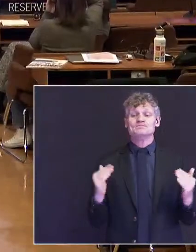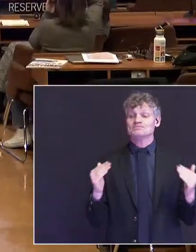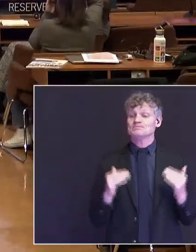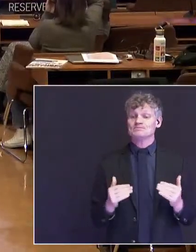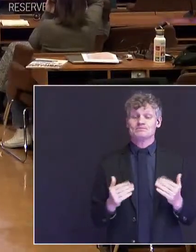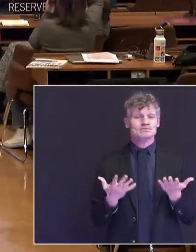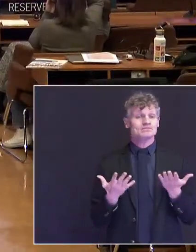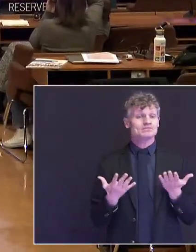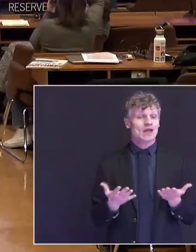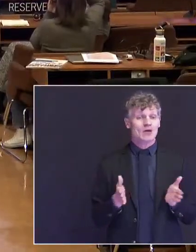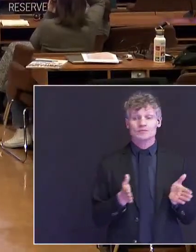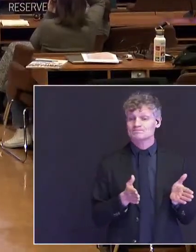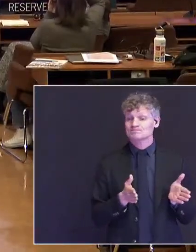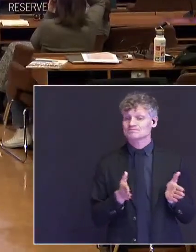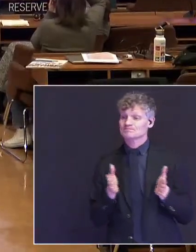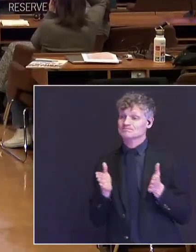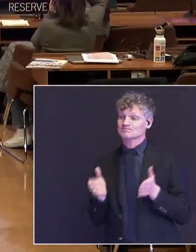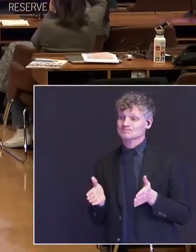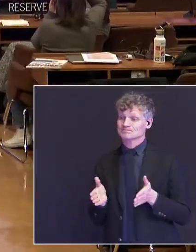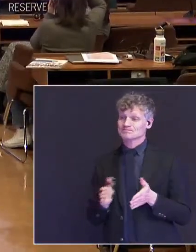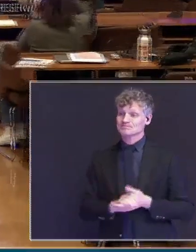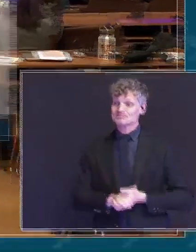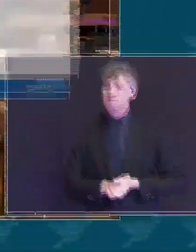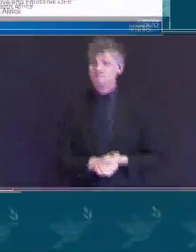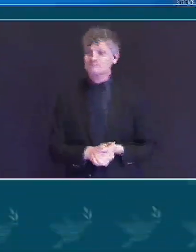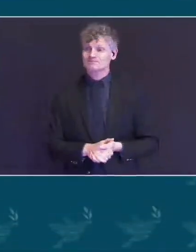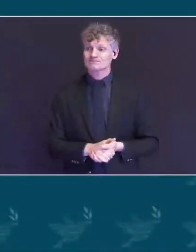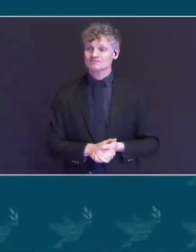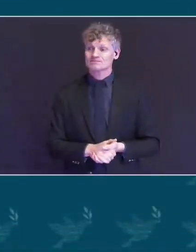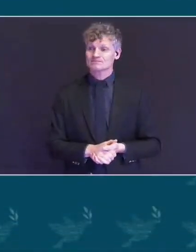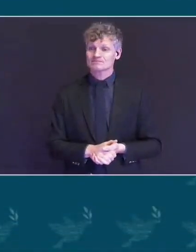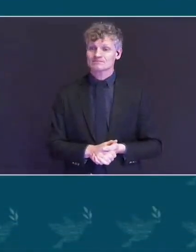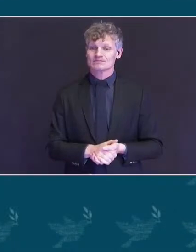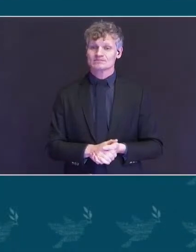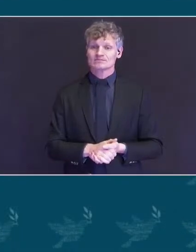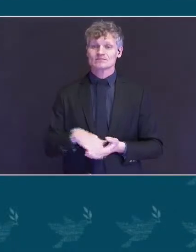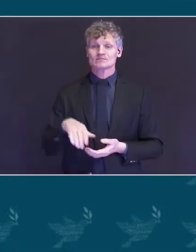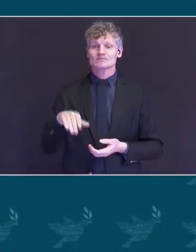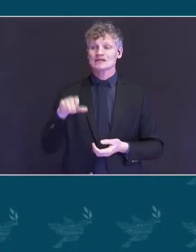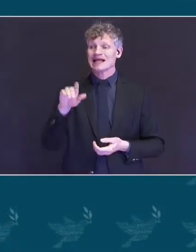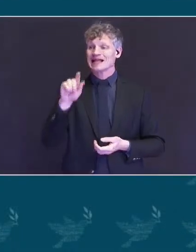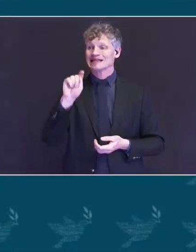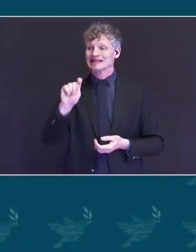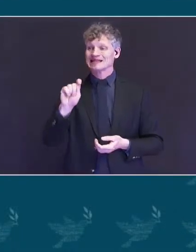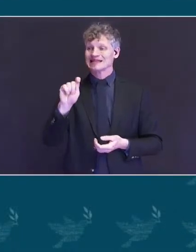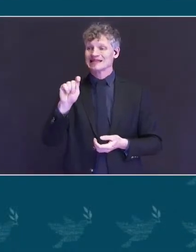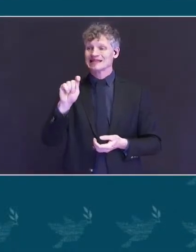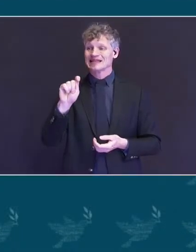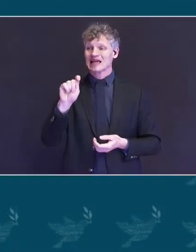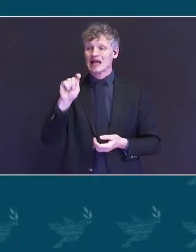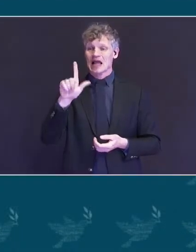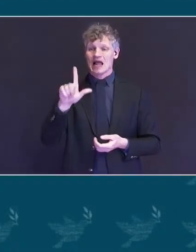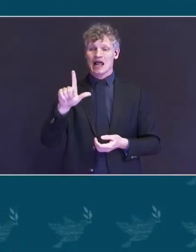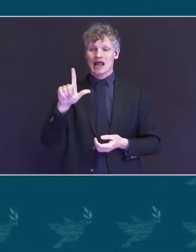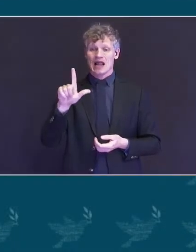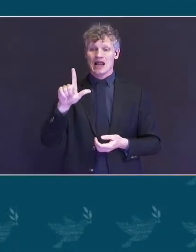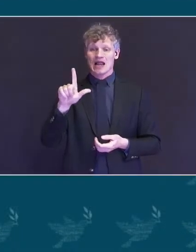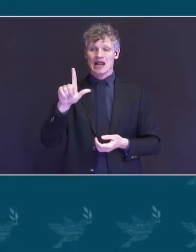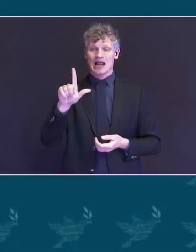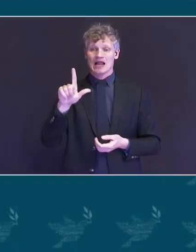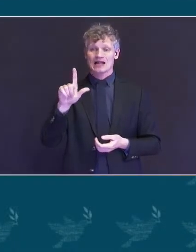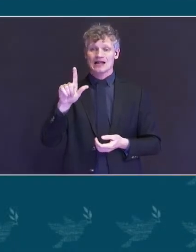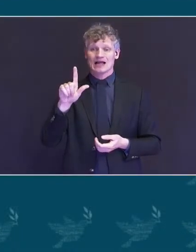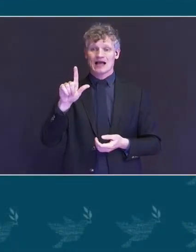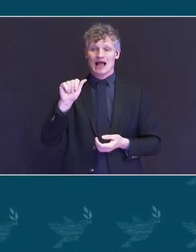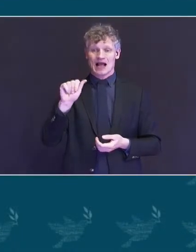turning to Ms. Monge Tlaka. Ms. Monge Tlaka, given your experience in digital